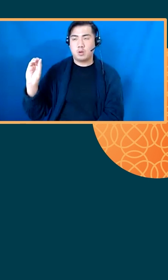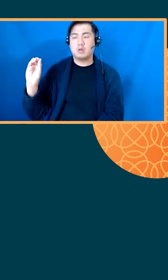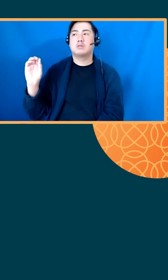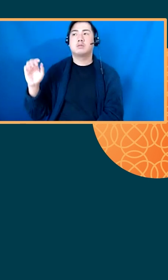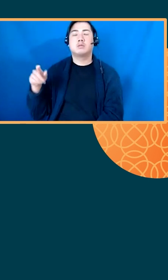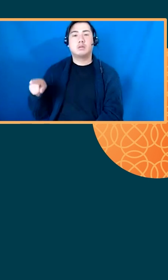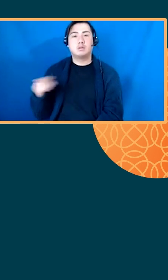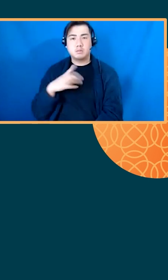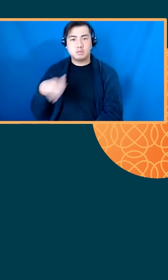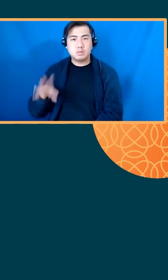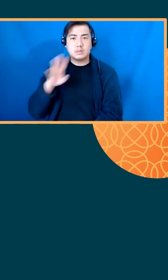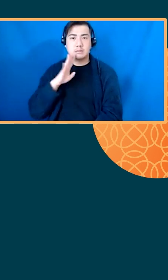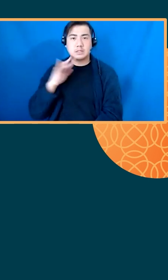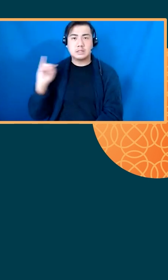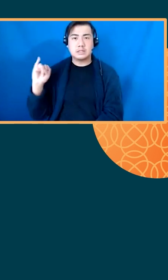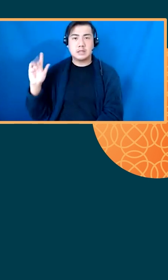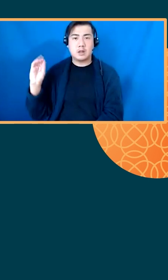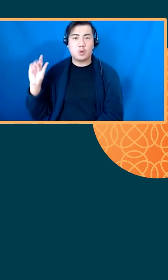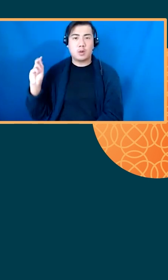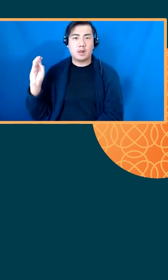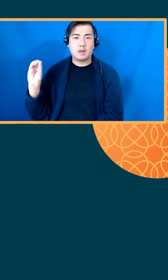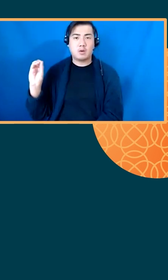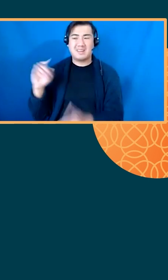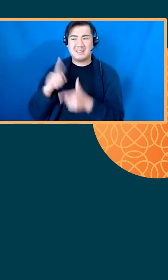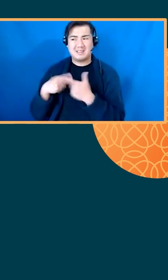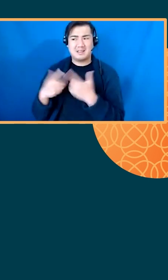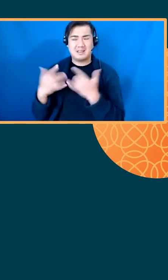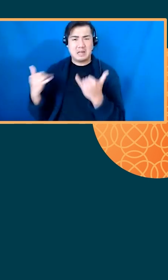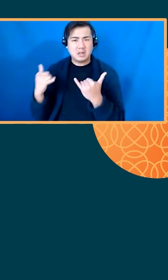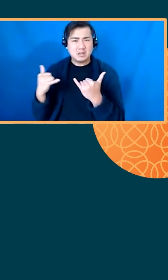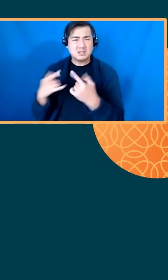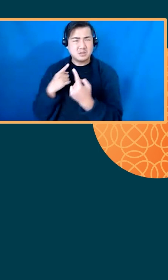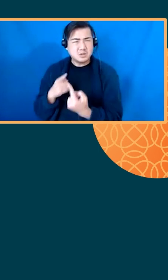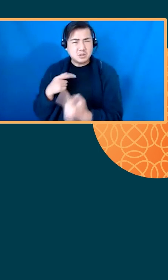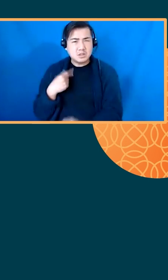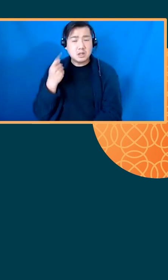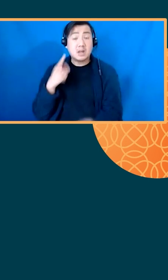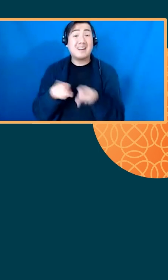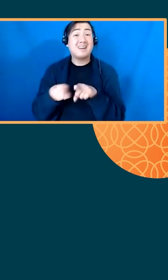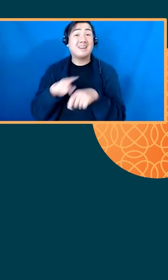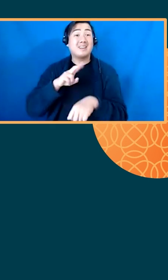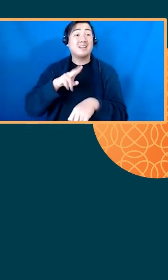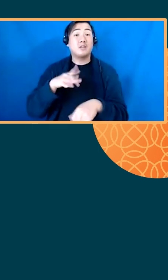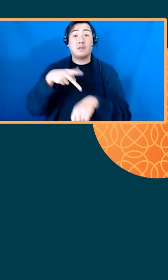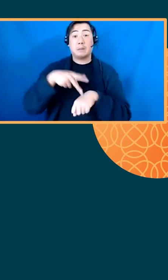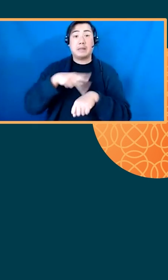I can barely understand it. And then the quote unquote national language is Tagalog, and I can understand